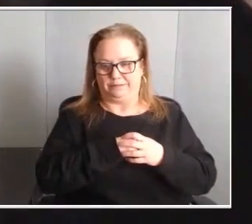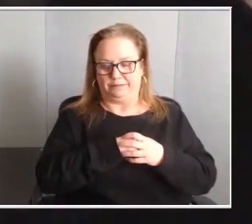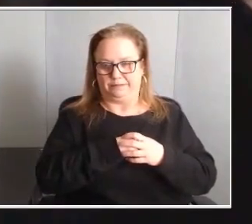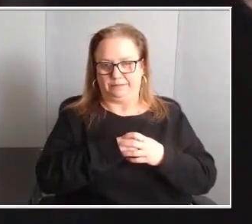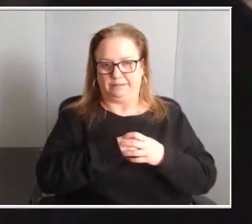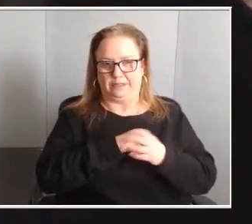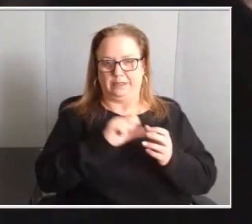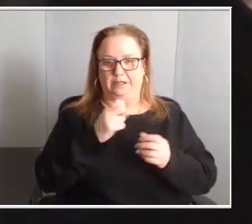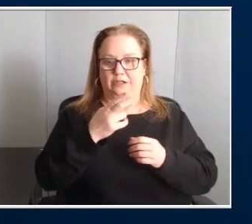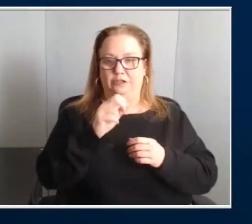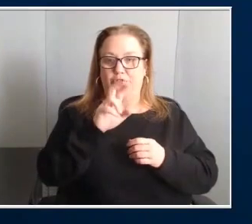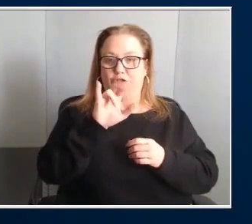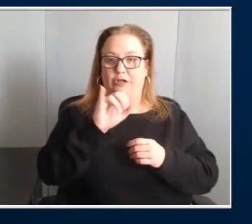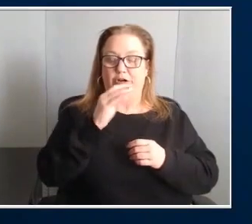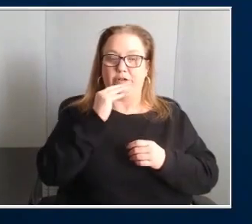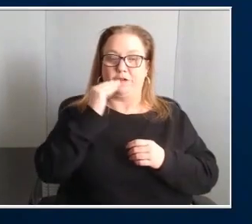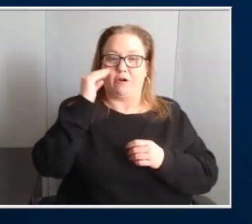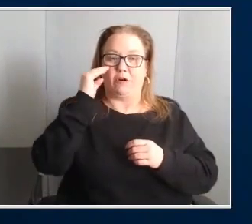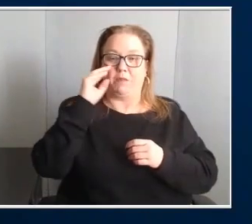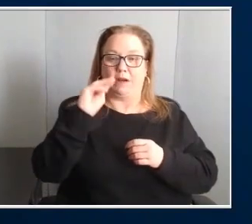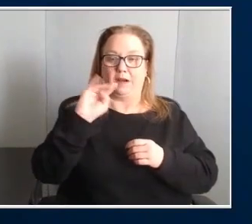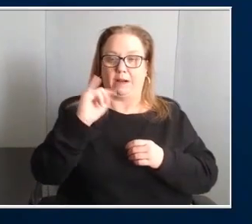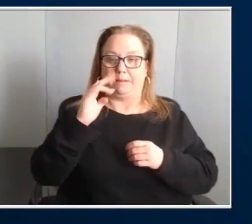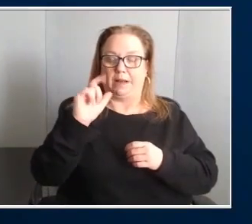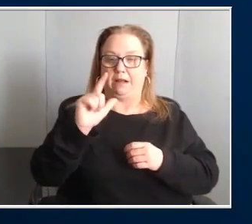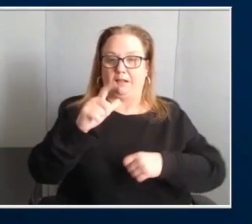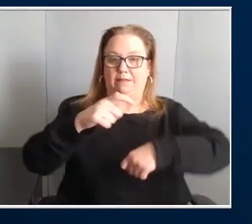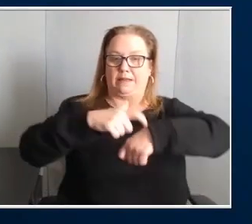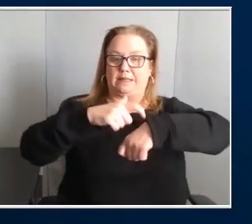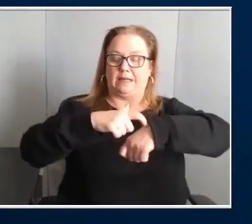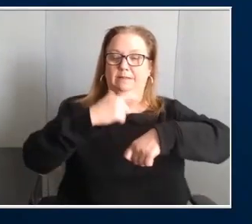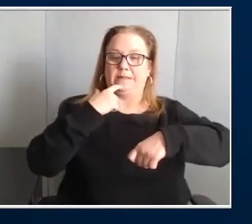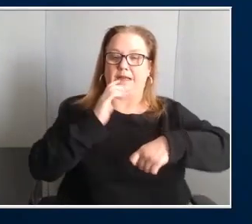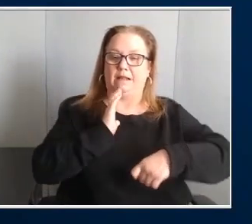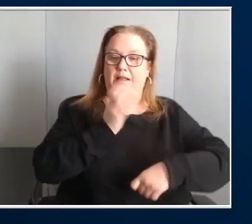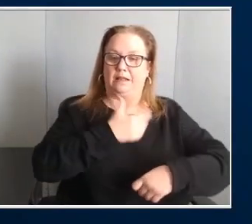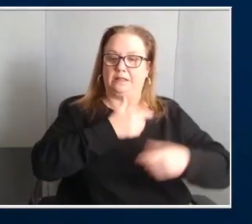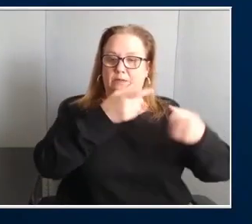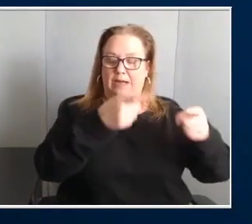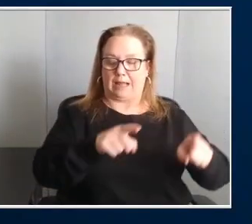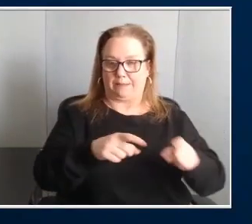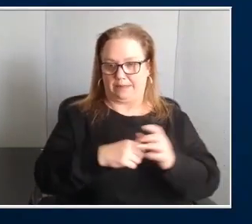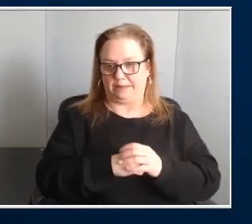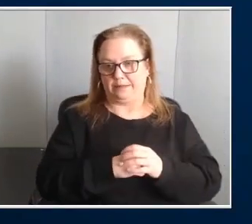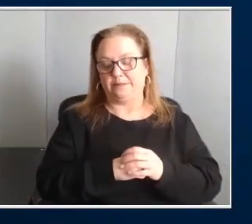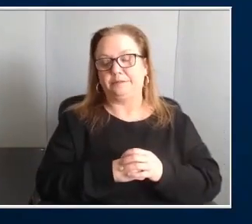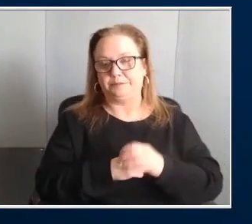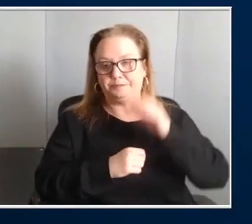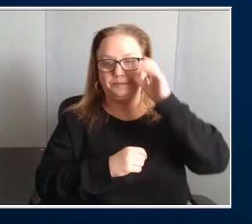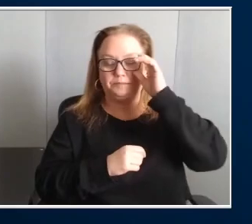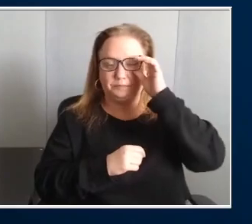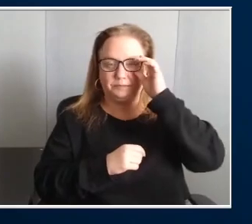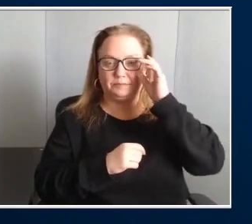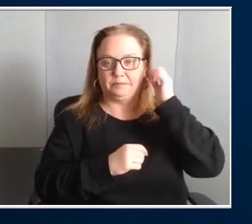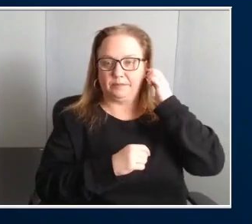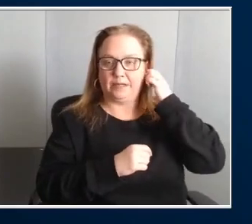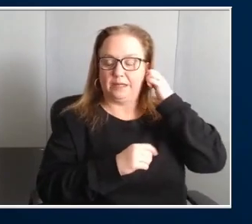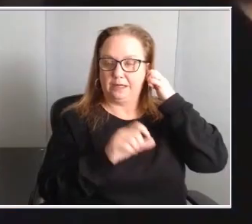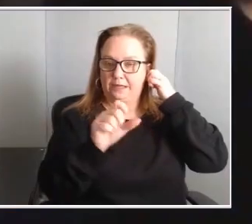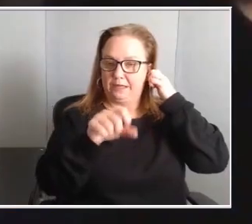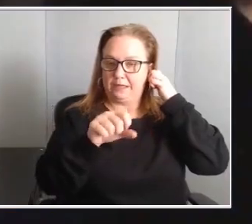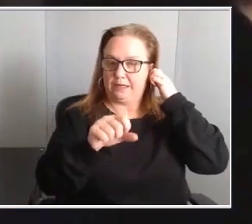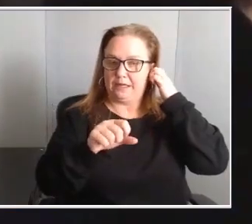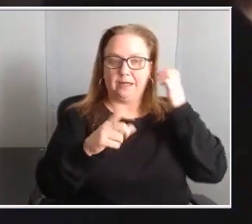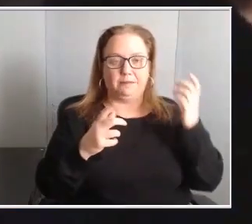Sherry, you were at home with Michael at the time. Tell us what happened at this point. Yeah, so like you said, I was just